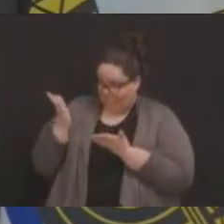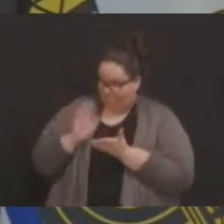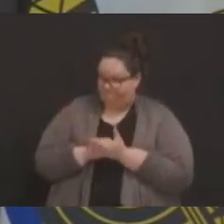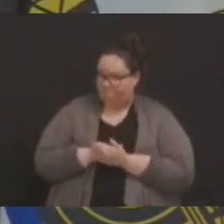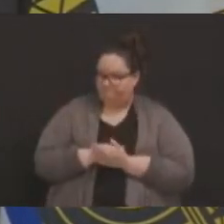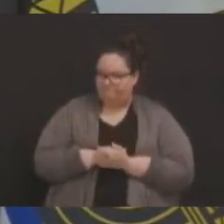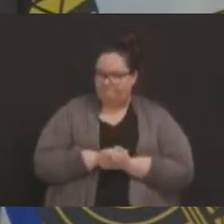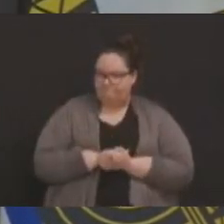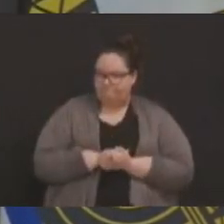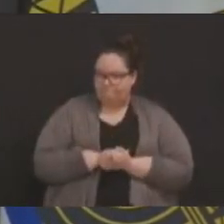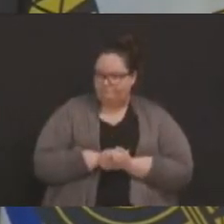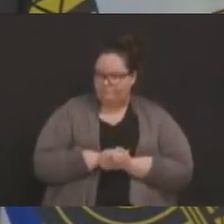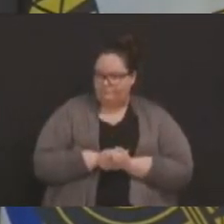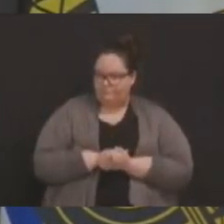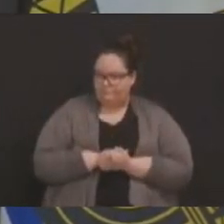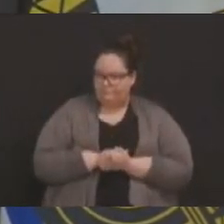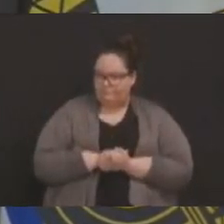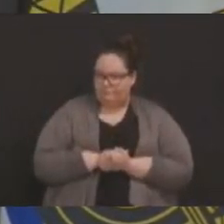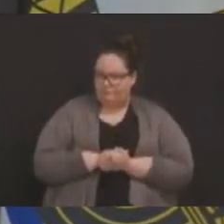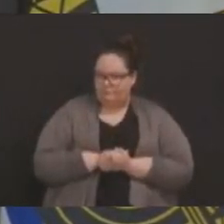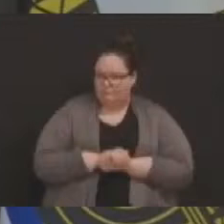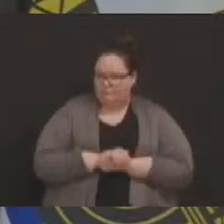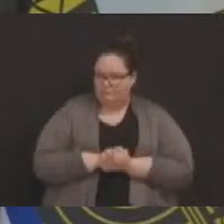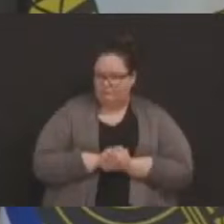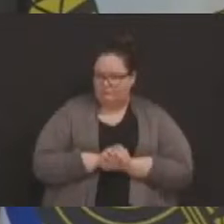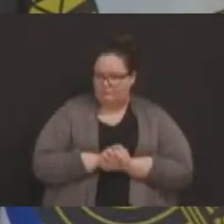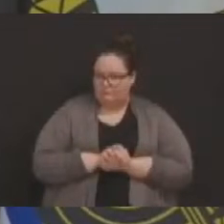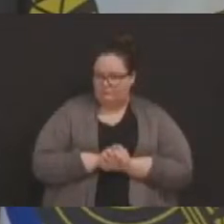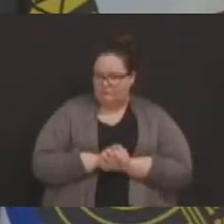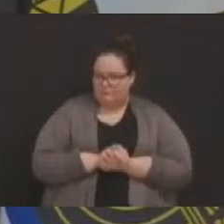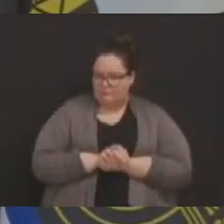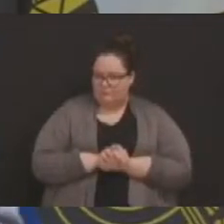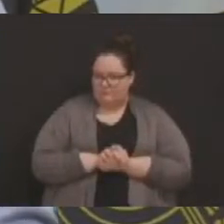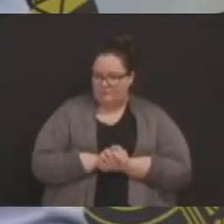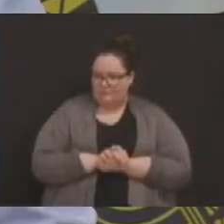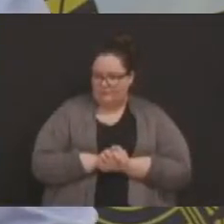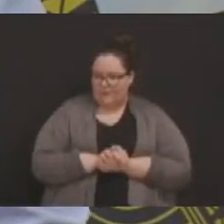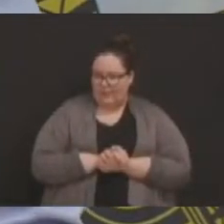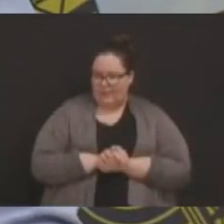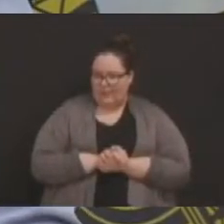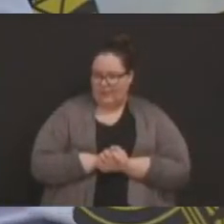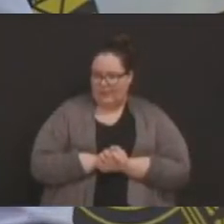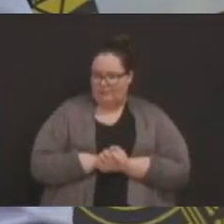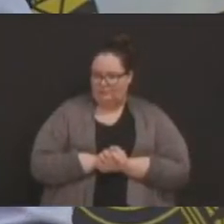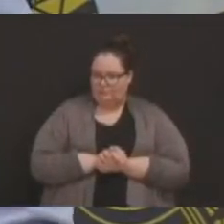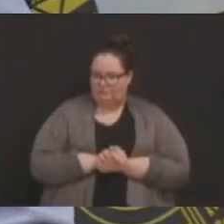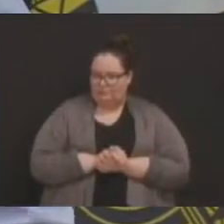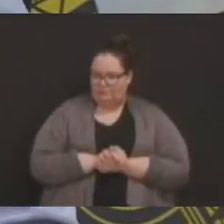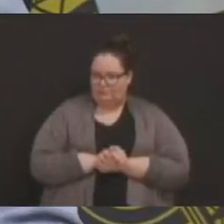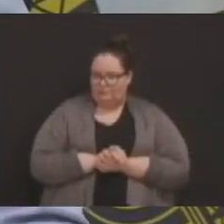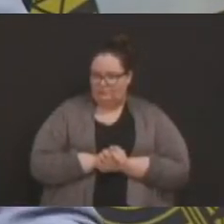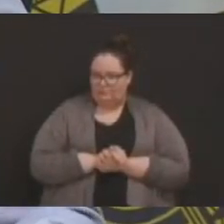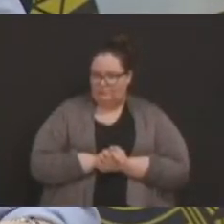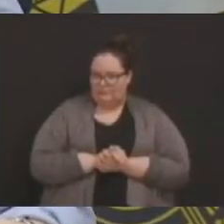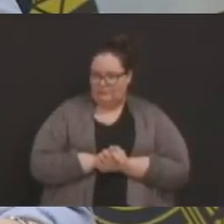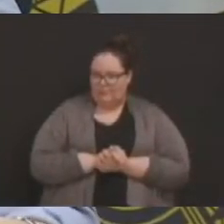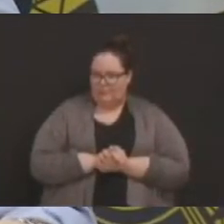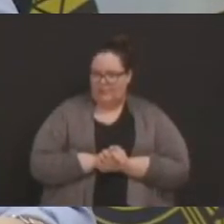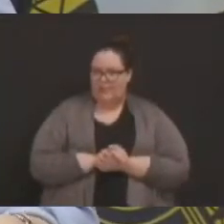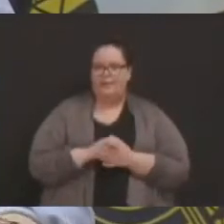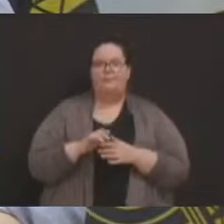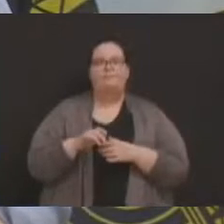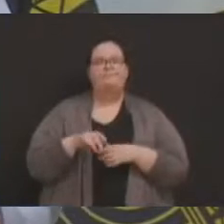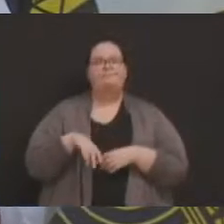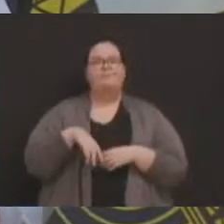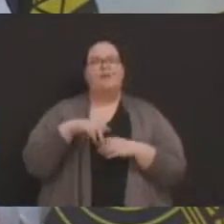voluntary in a case such as NADO? Well, we can't force anybody to get tested. That would really not be something